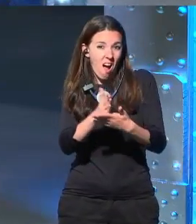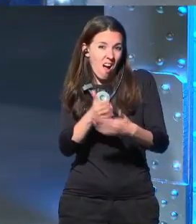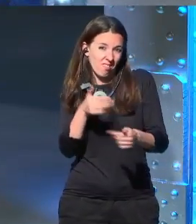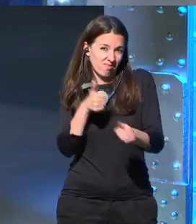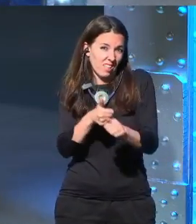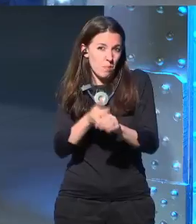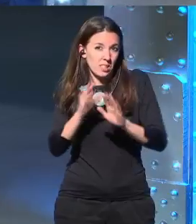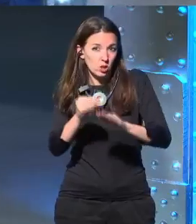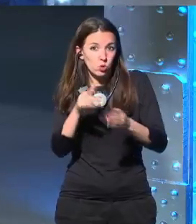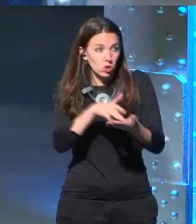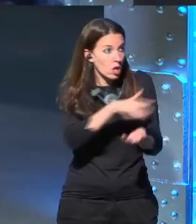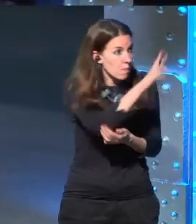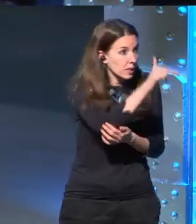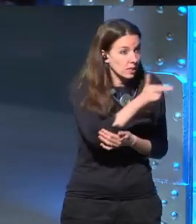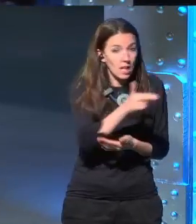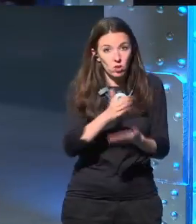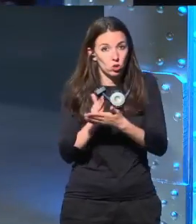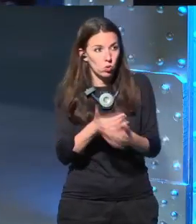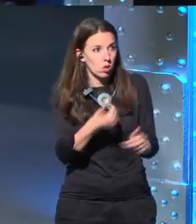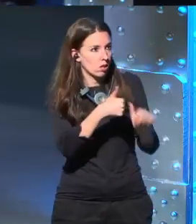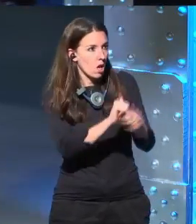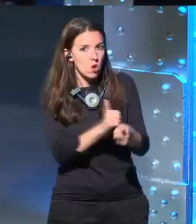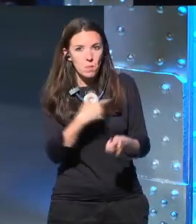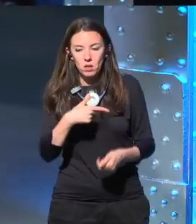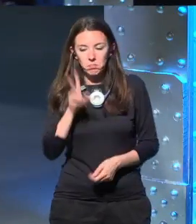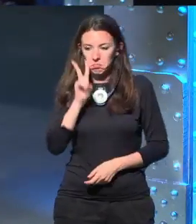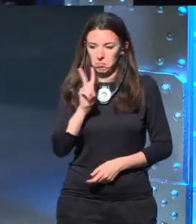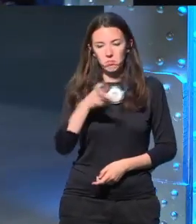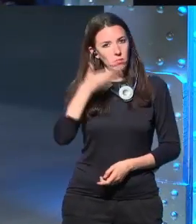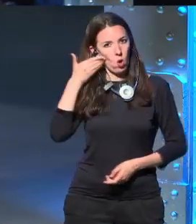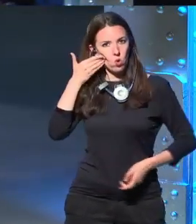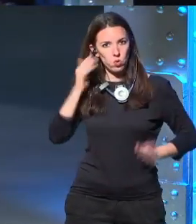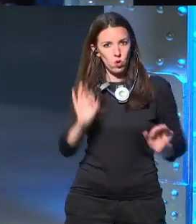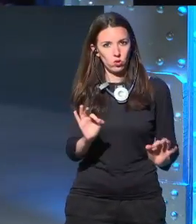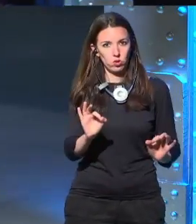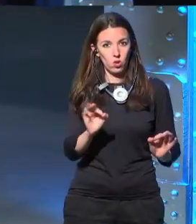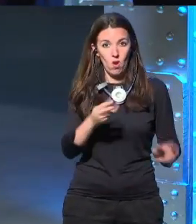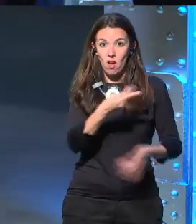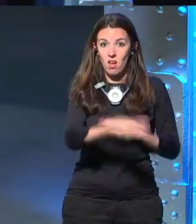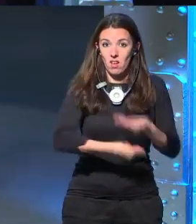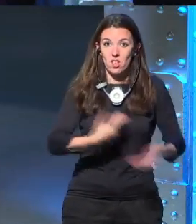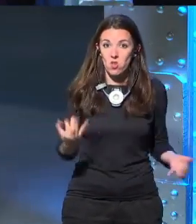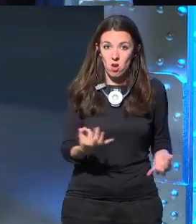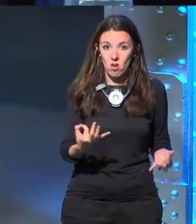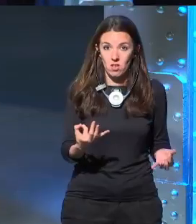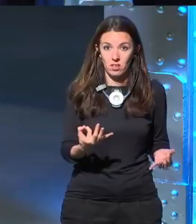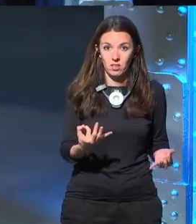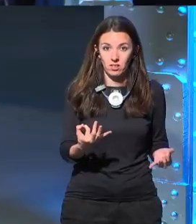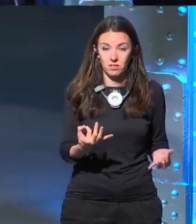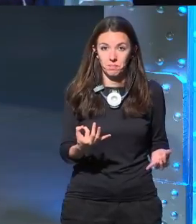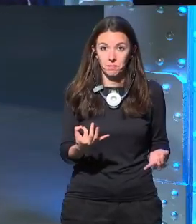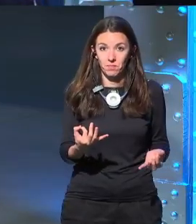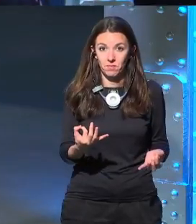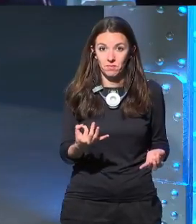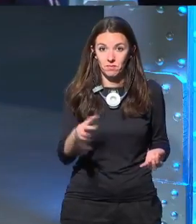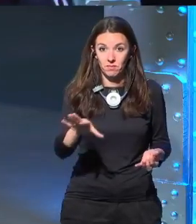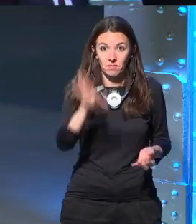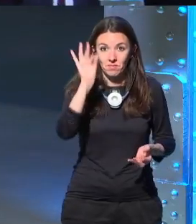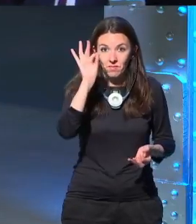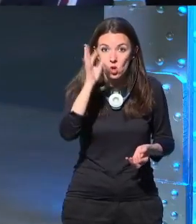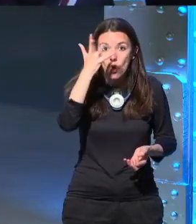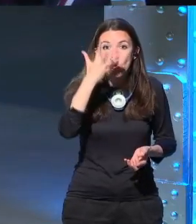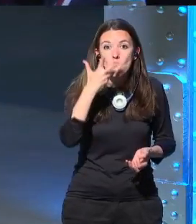restored magnificently. And what it does is it shows the beautiful rose color that he loved to wear, that